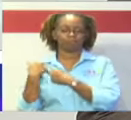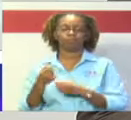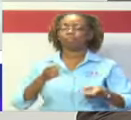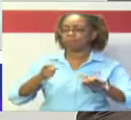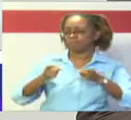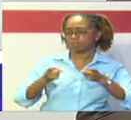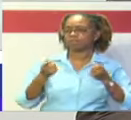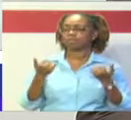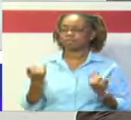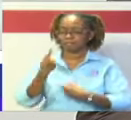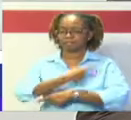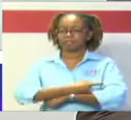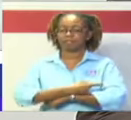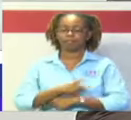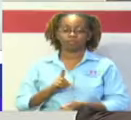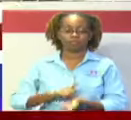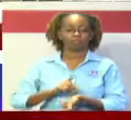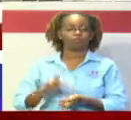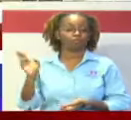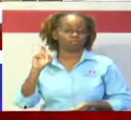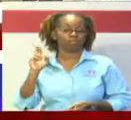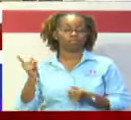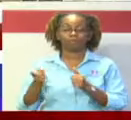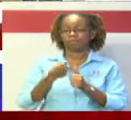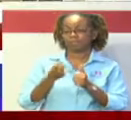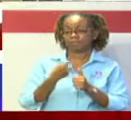update, followed by a presentation.